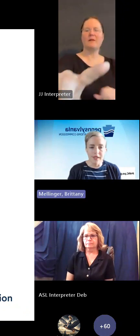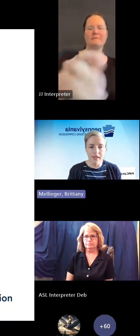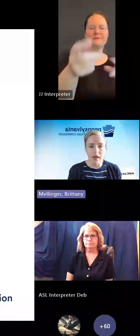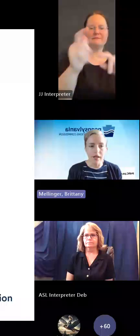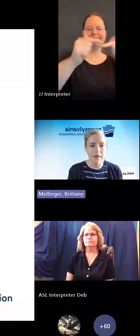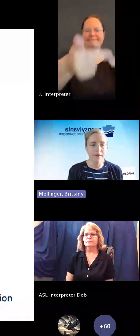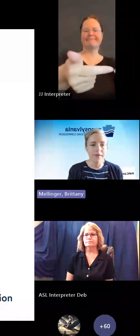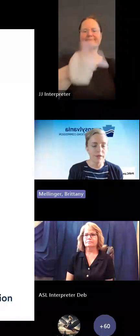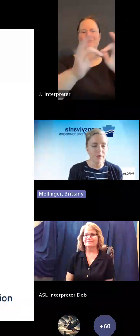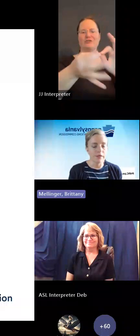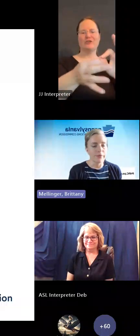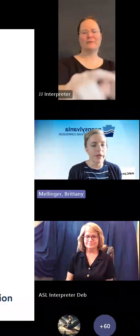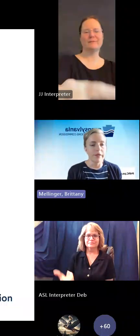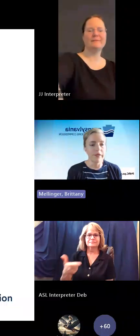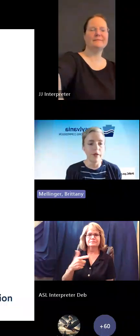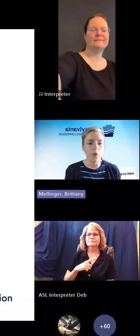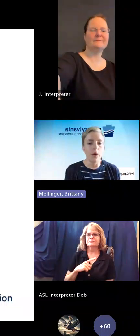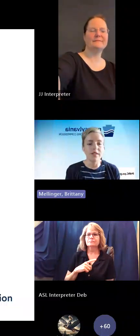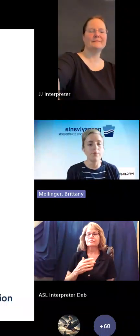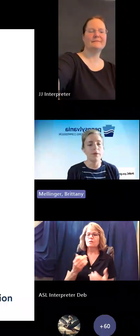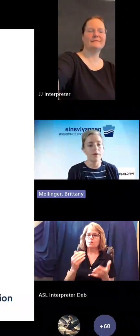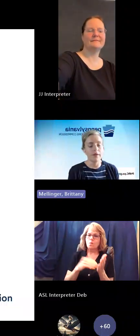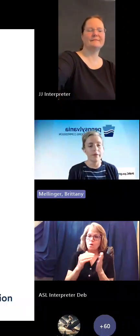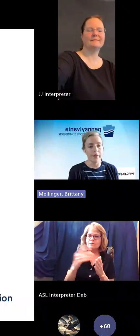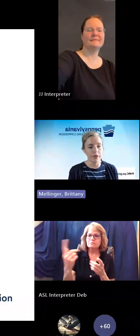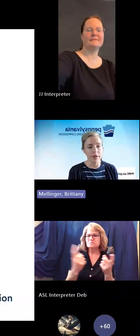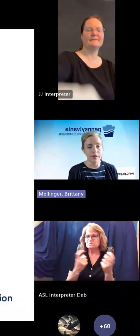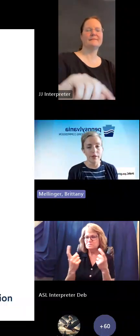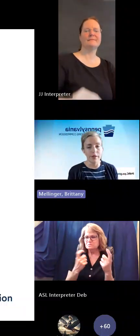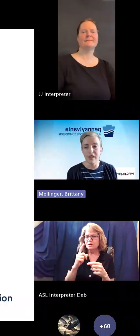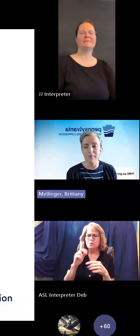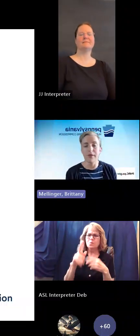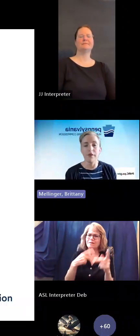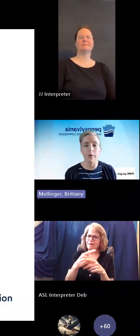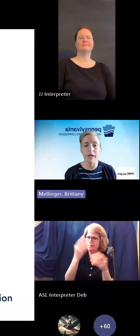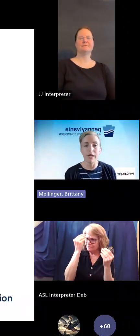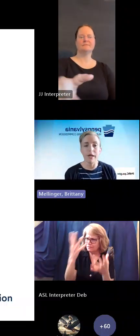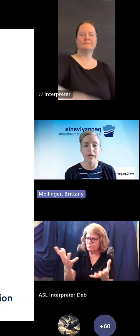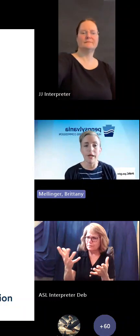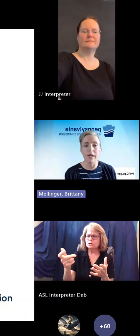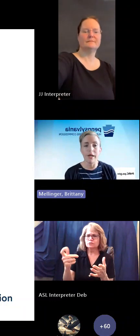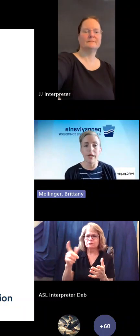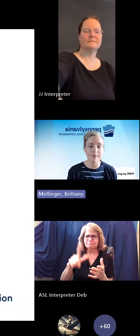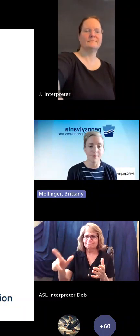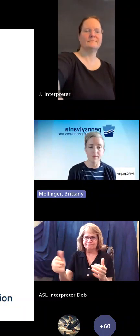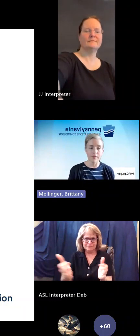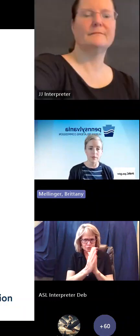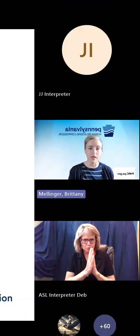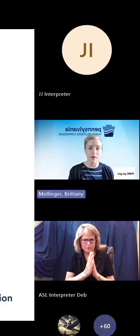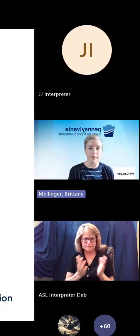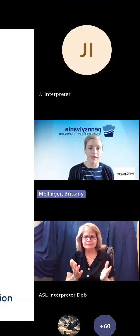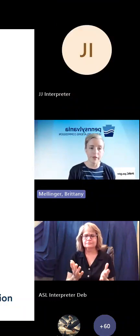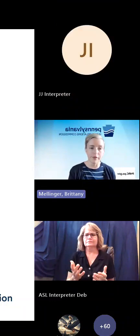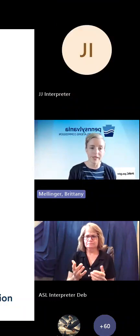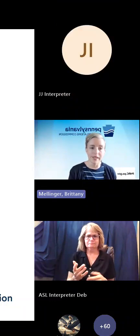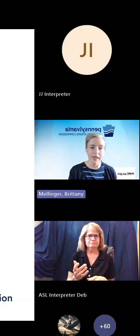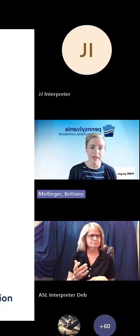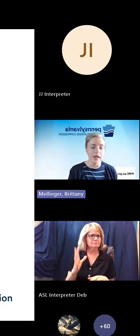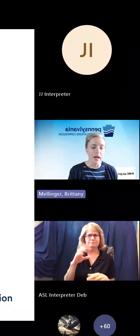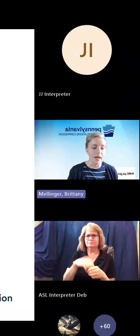There are often a lot of questions around what type of information can be requested as part of this reasonable